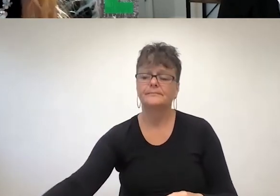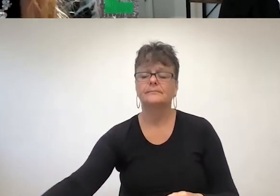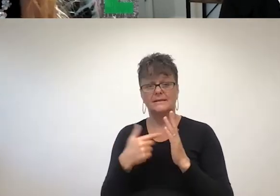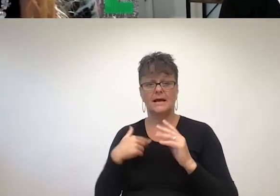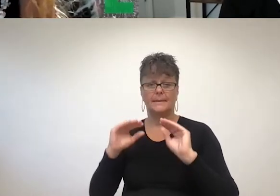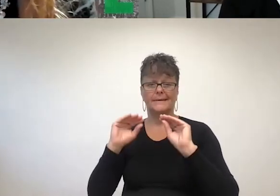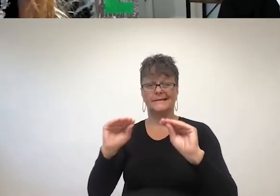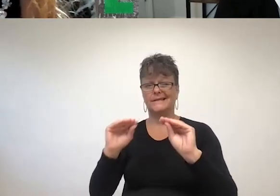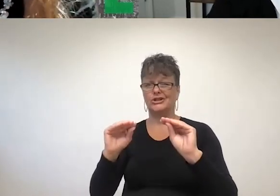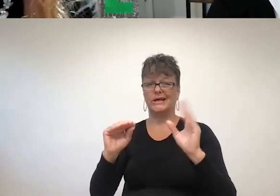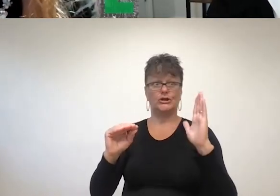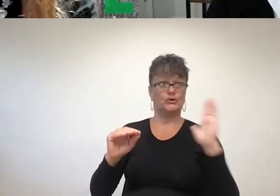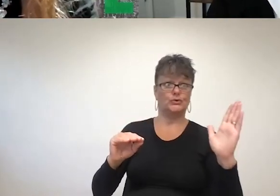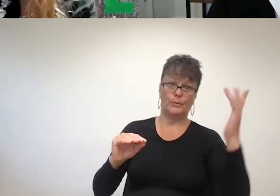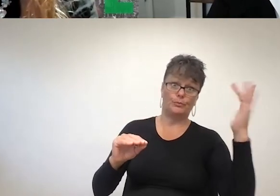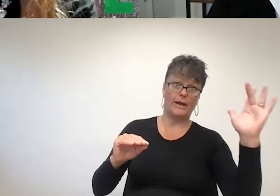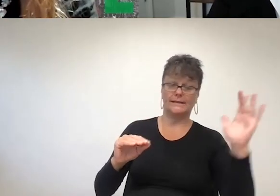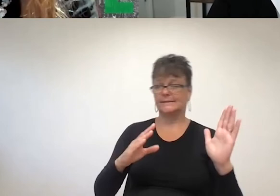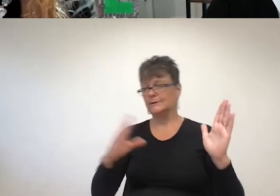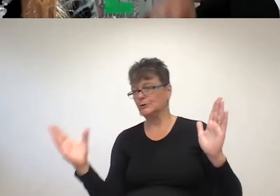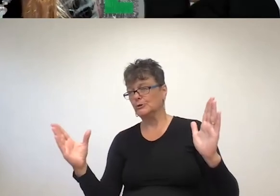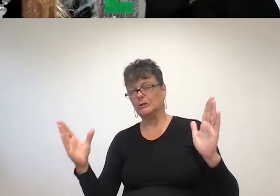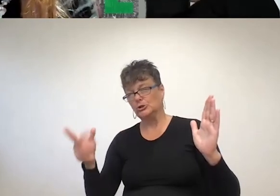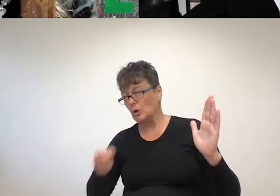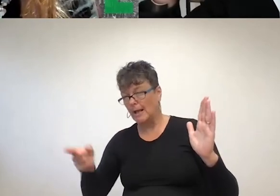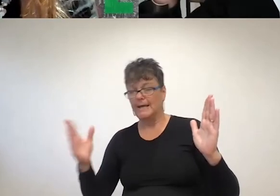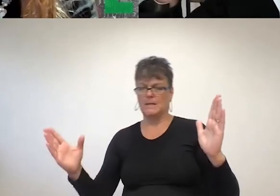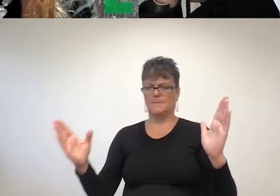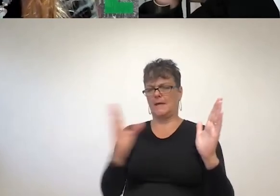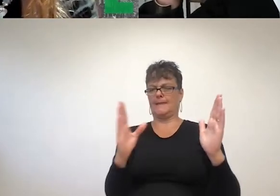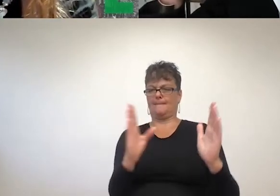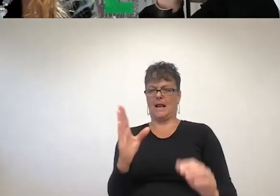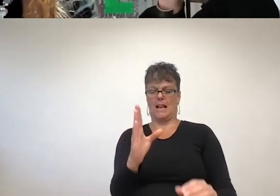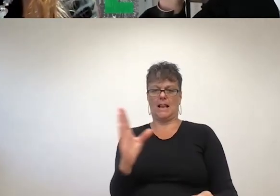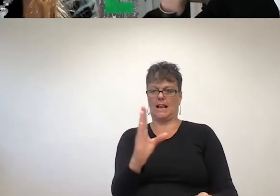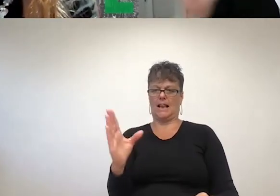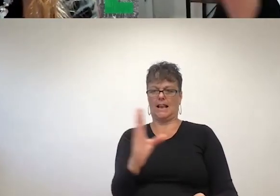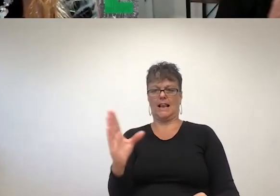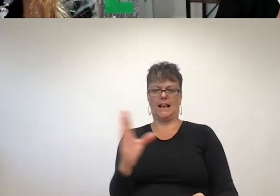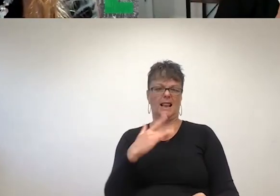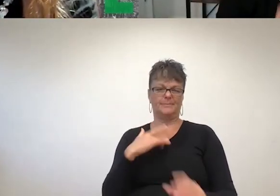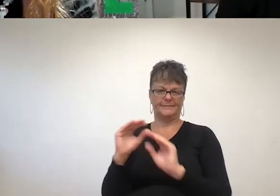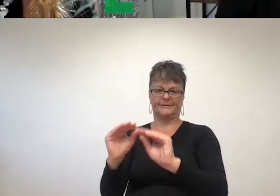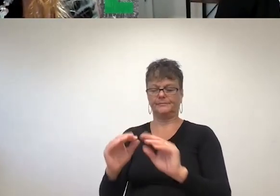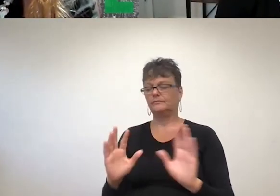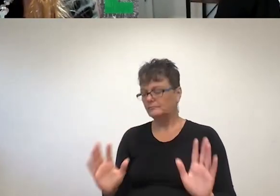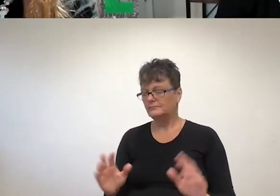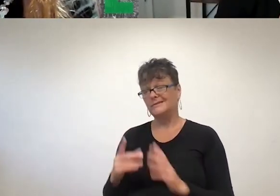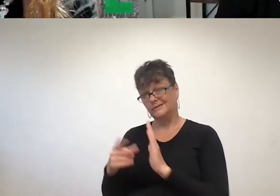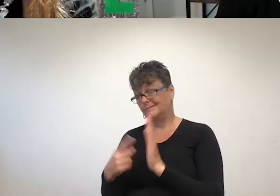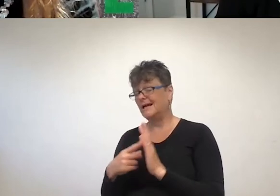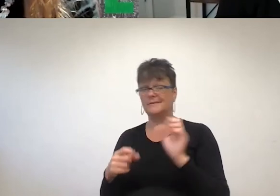can't sit one-on-one with our individual students. There are people who are struggling, they're falling behind. There's people who are more ready for more challenge, and we end up